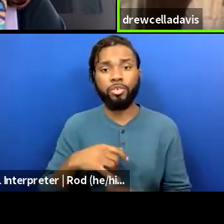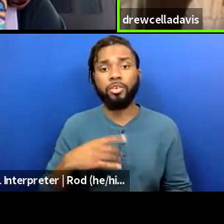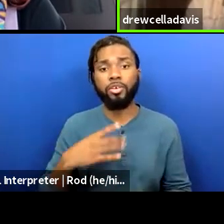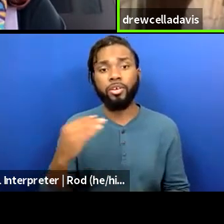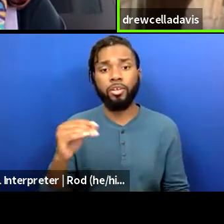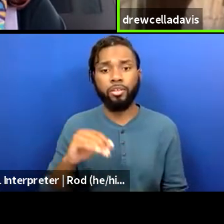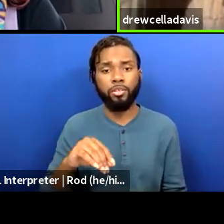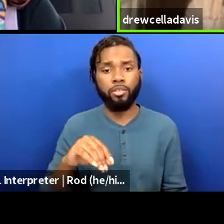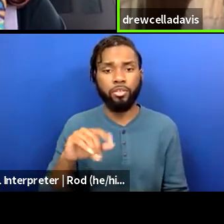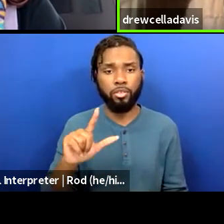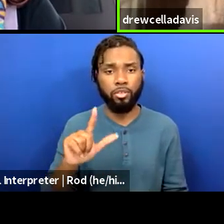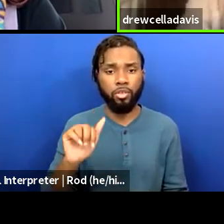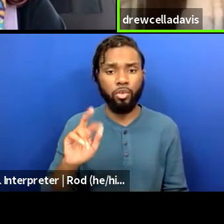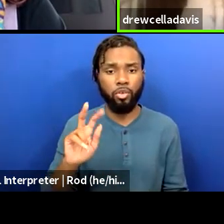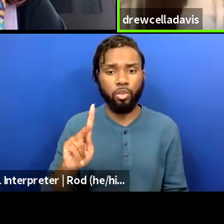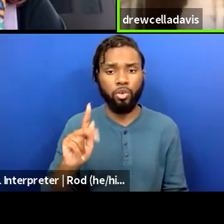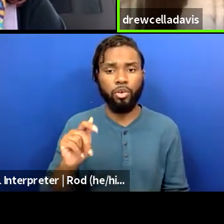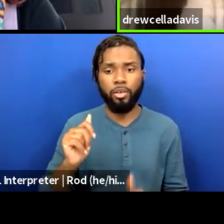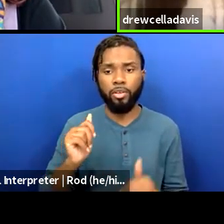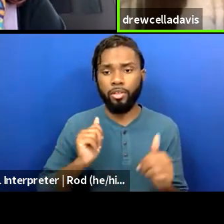Theater in New York.